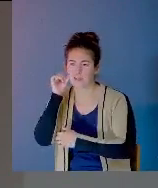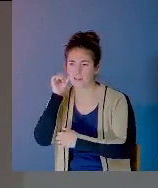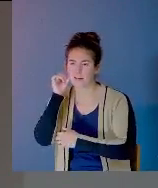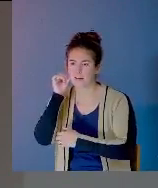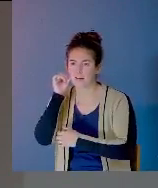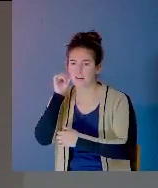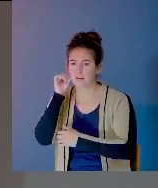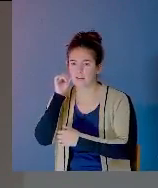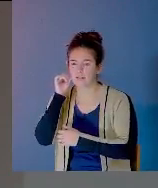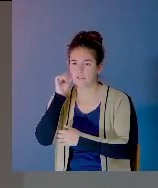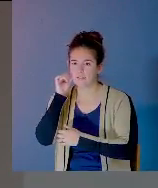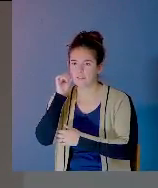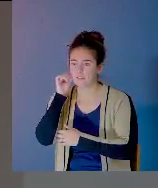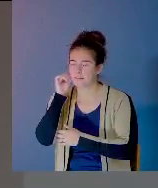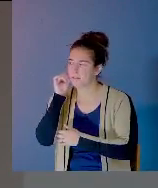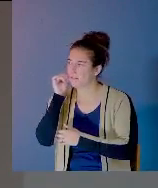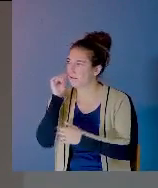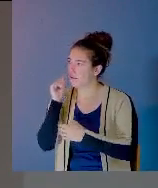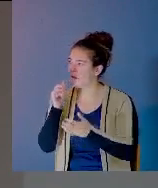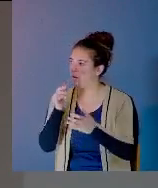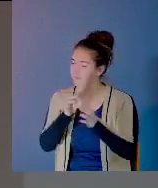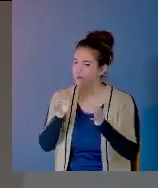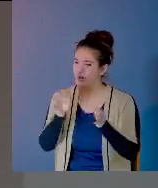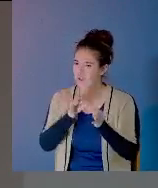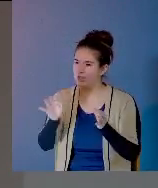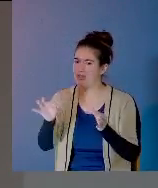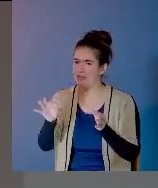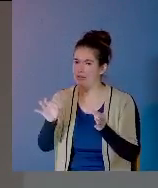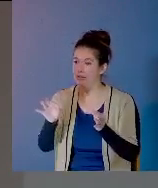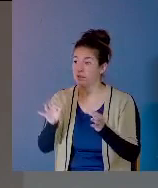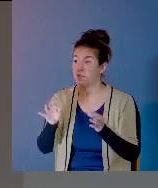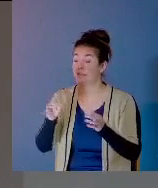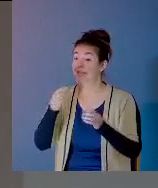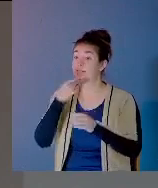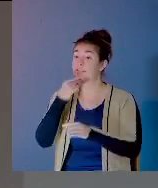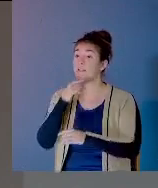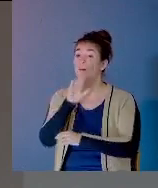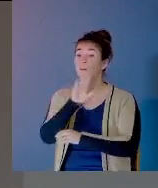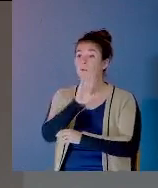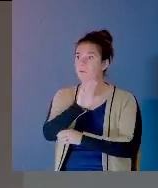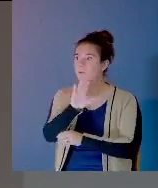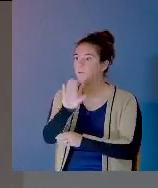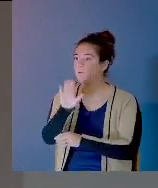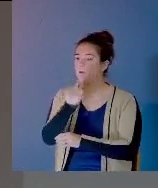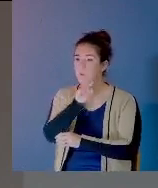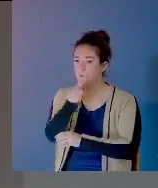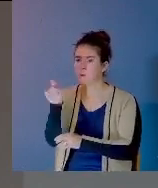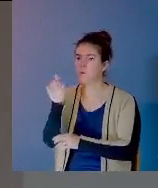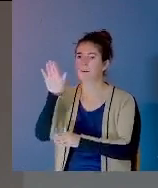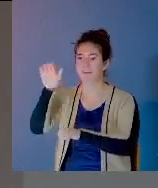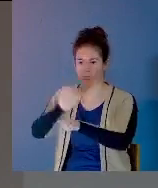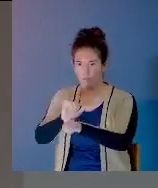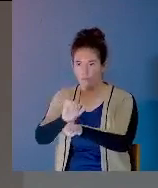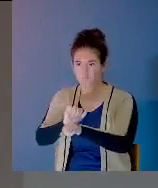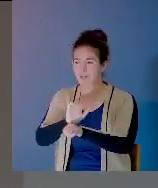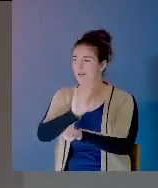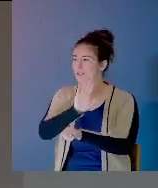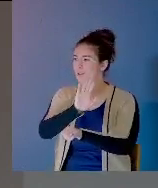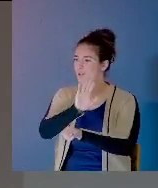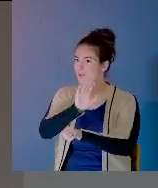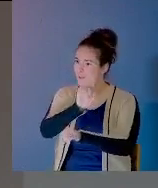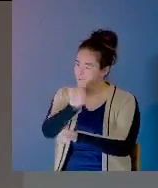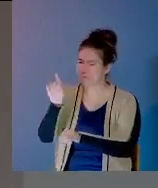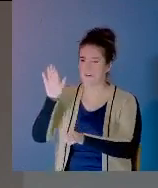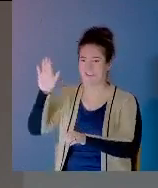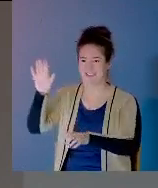You are his workmanship. You are his song. And he's not done with any of us, right? There's more to this life